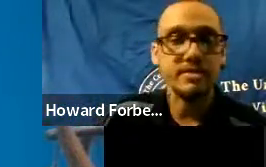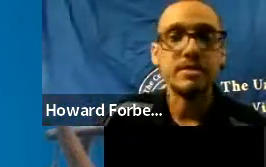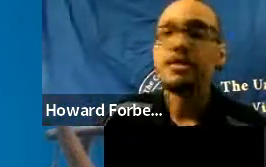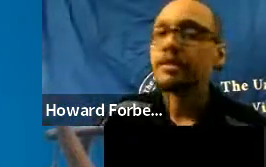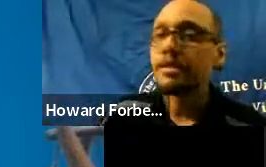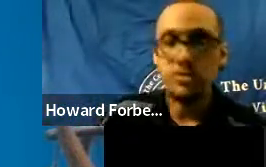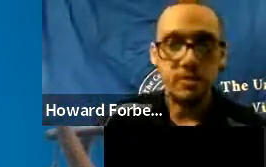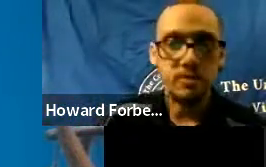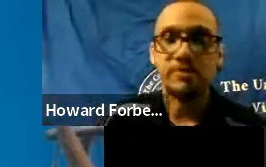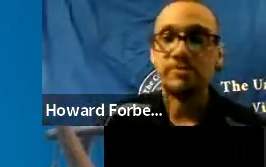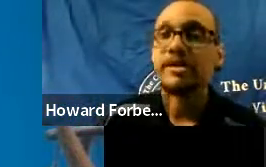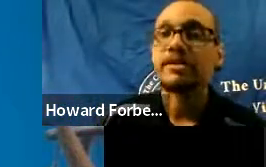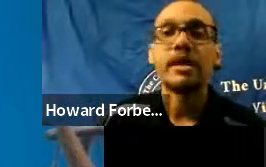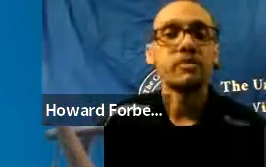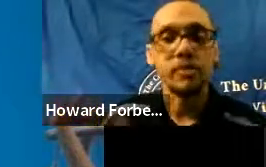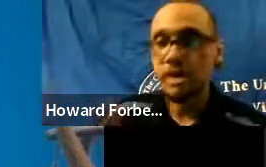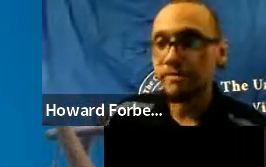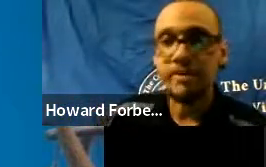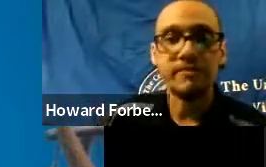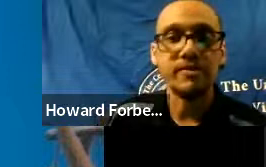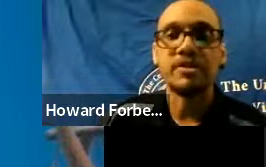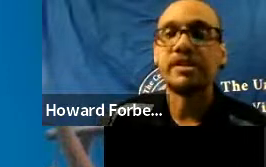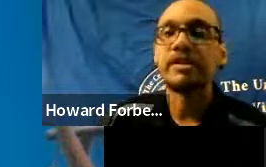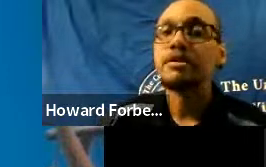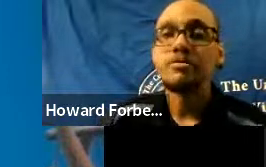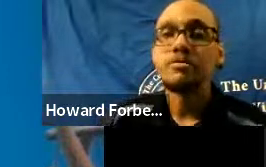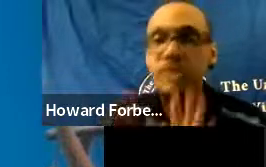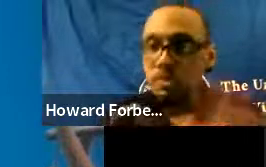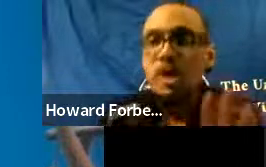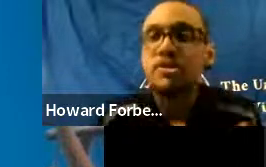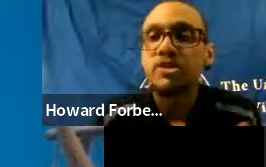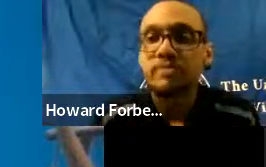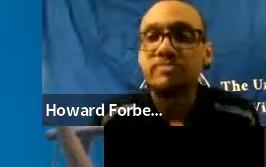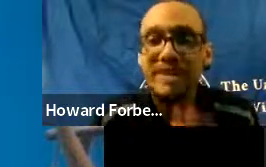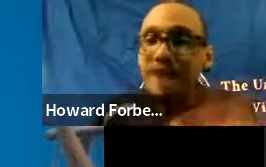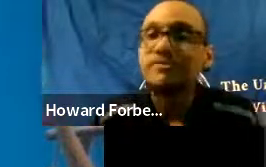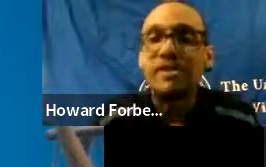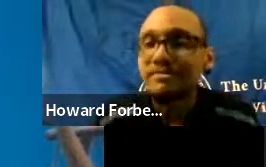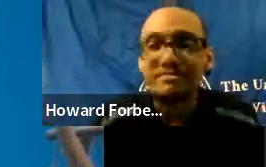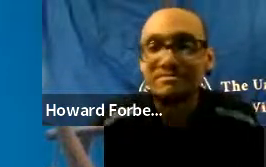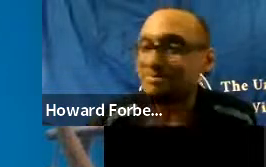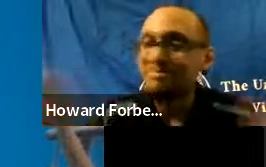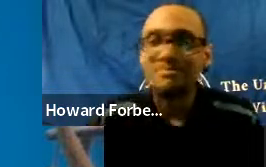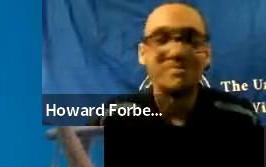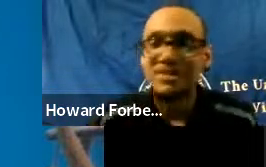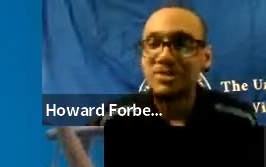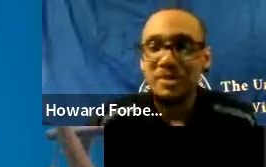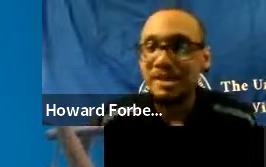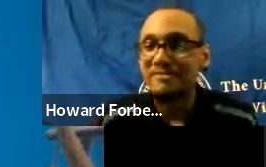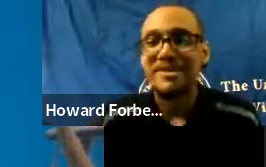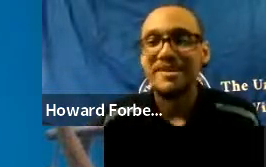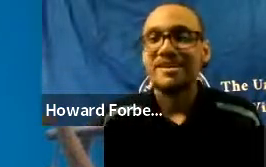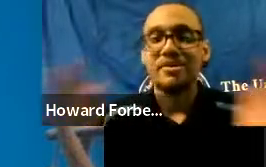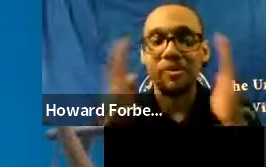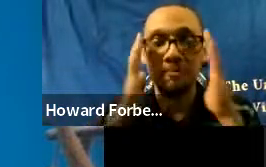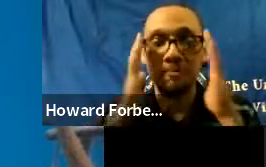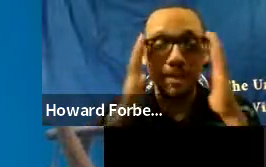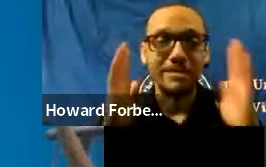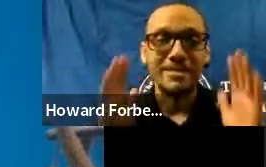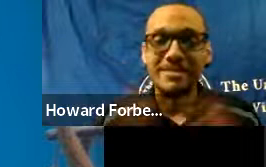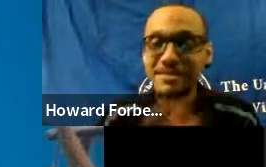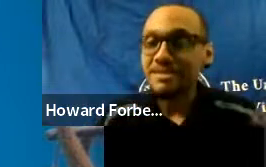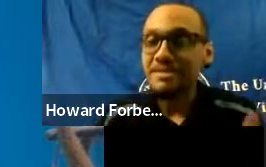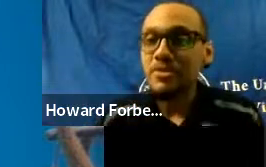do the class, get scuba certified. We'll cover everything. We just want you to have fun, scuba dive, you